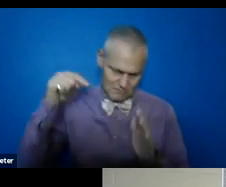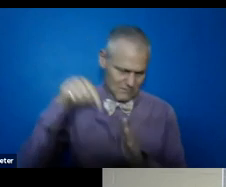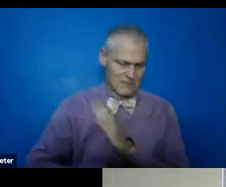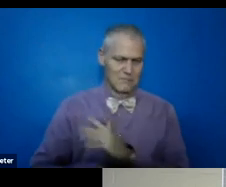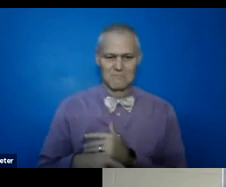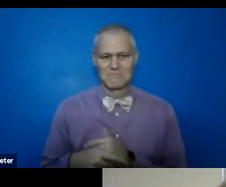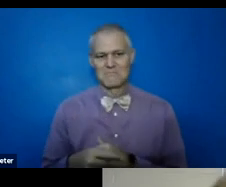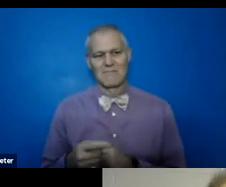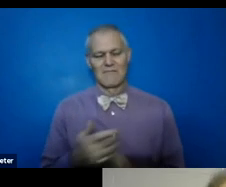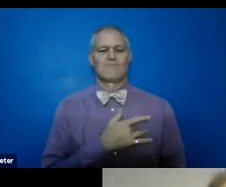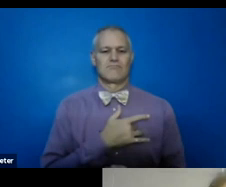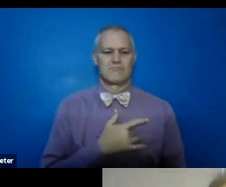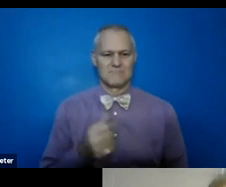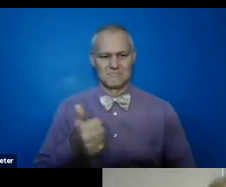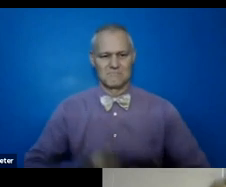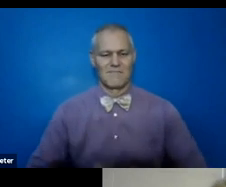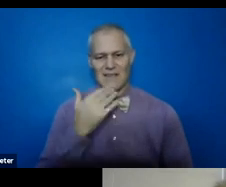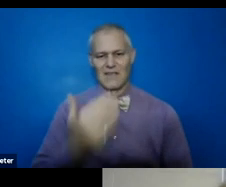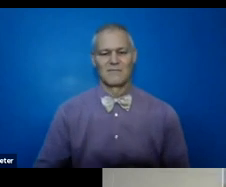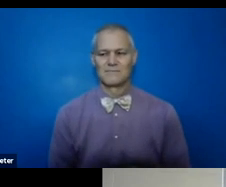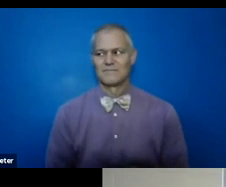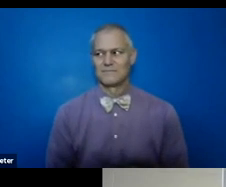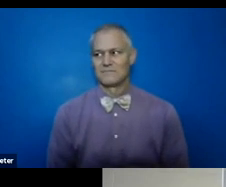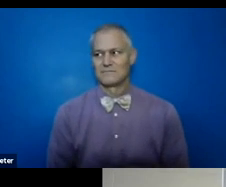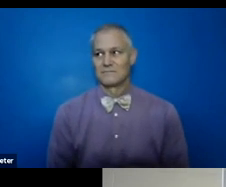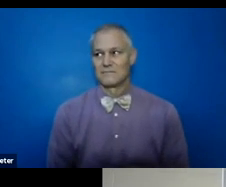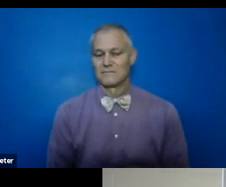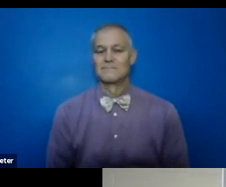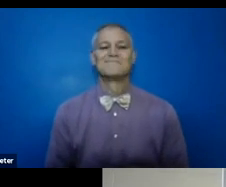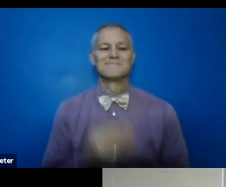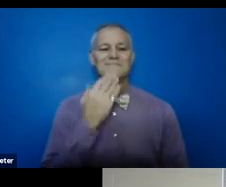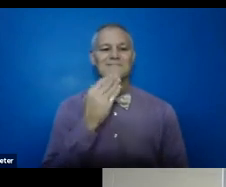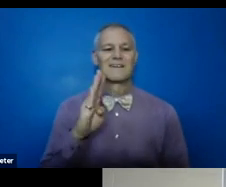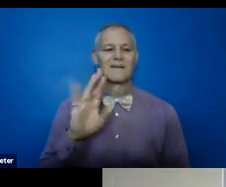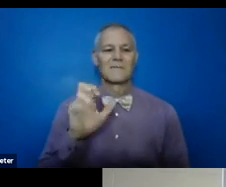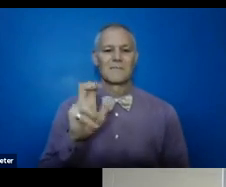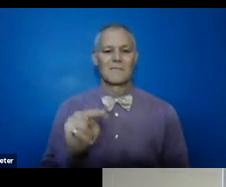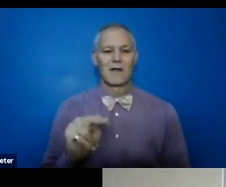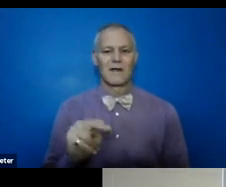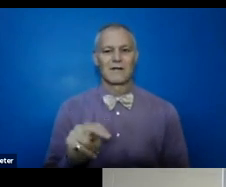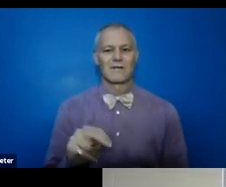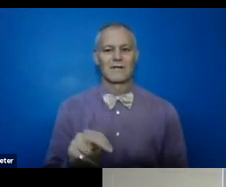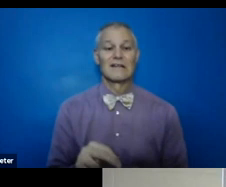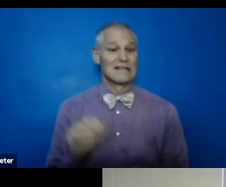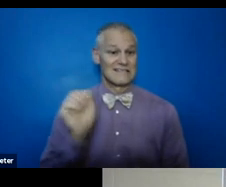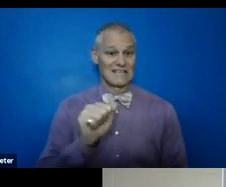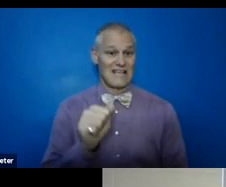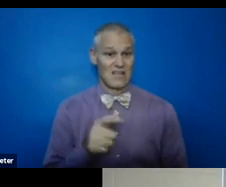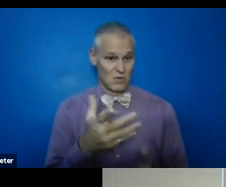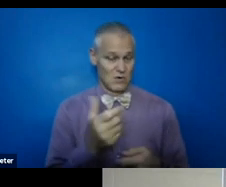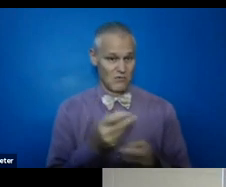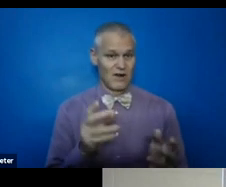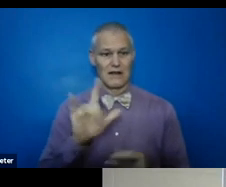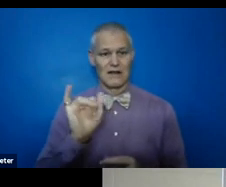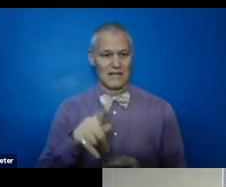actually seems really relevant to you. Thanks so much. Thank you, Brian. Um, yeah, if you want to provide links in the chat, that would be